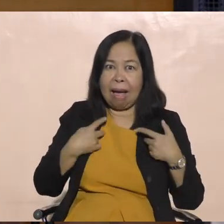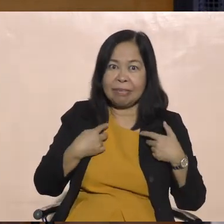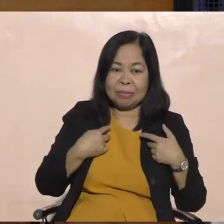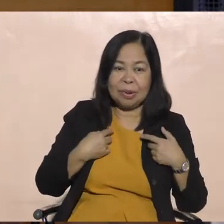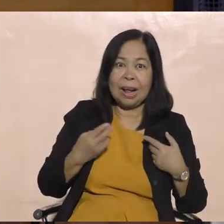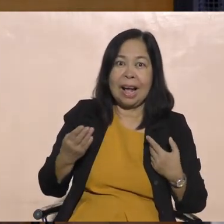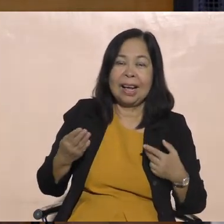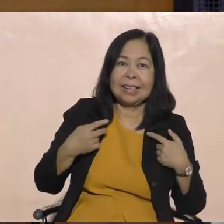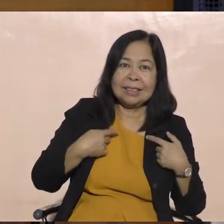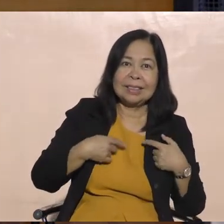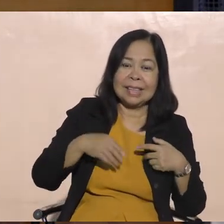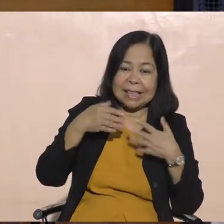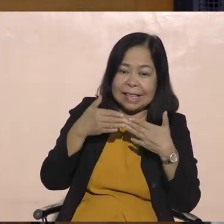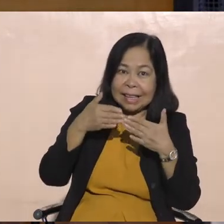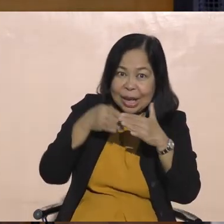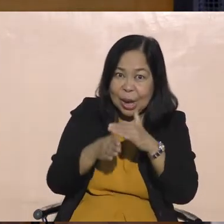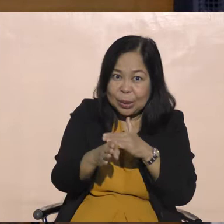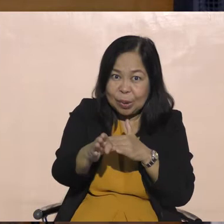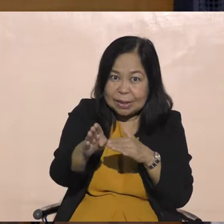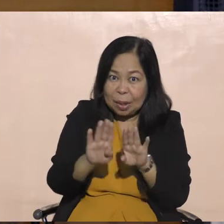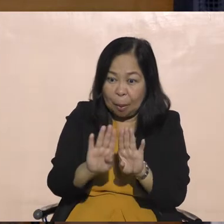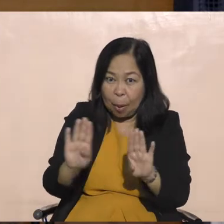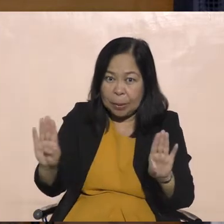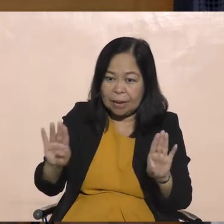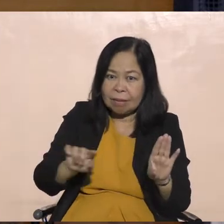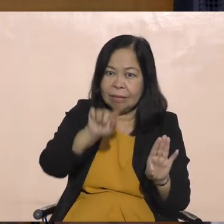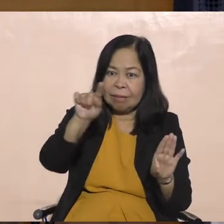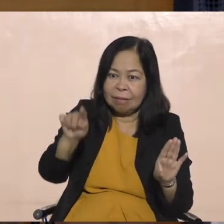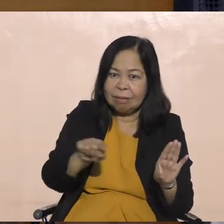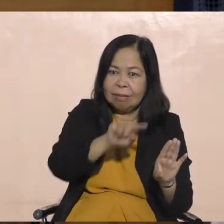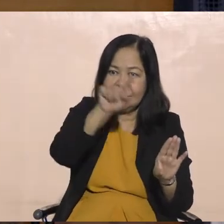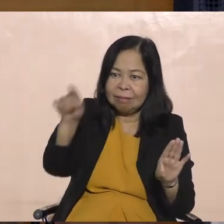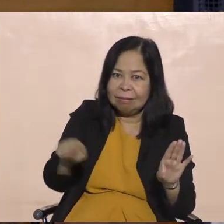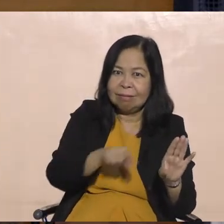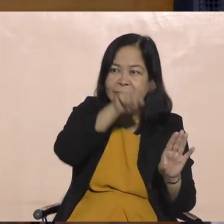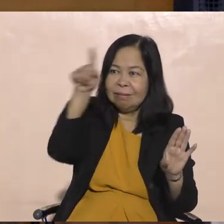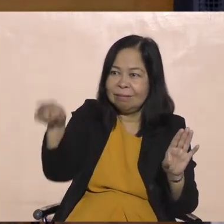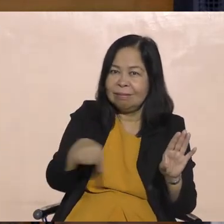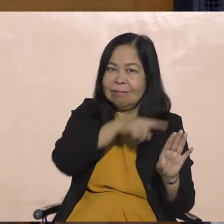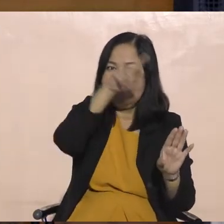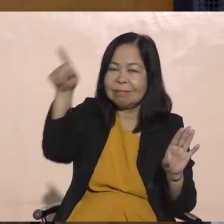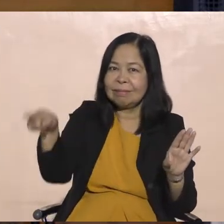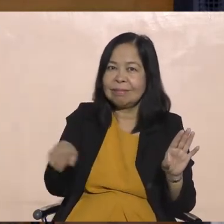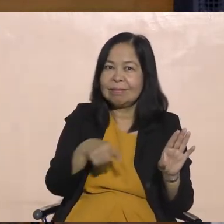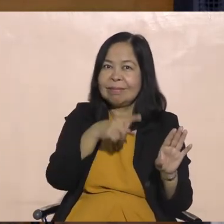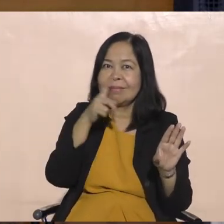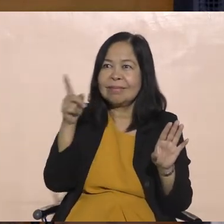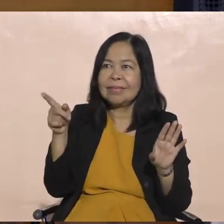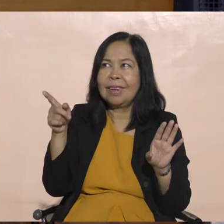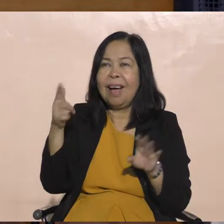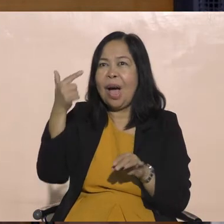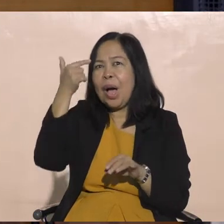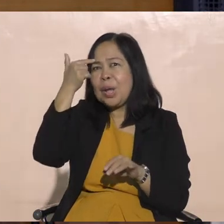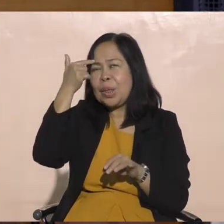spider diha sa entrance gyud sa maong kuweba, mga kaigsunan. Ningon siya, he thought, "Ang akong